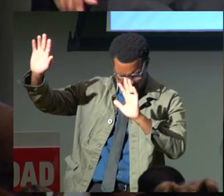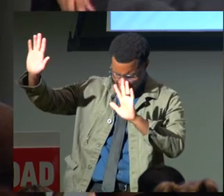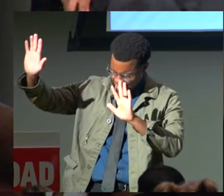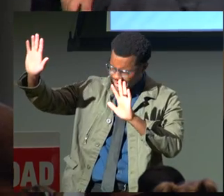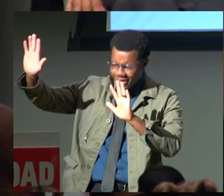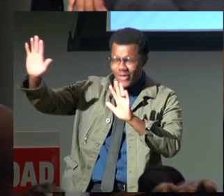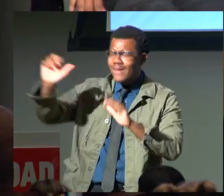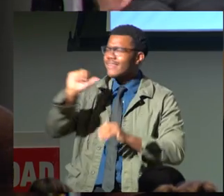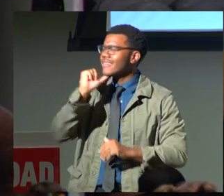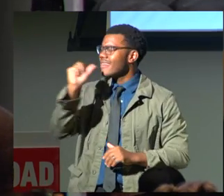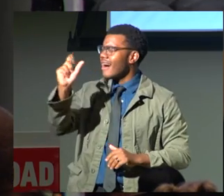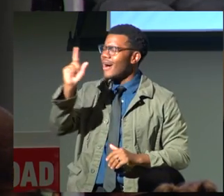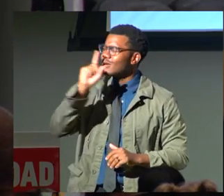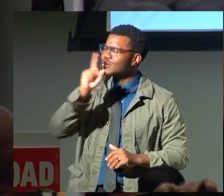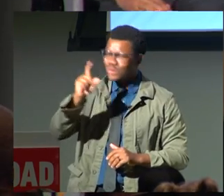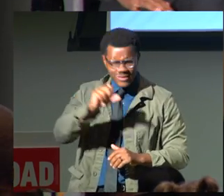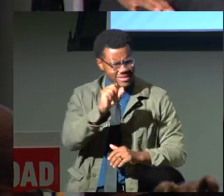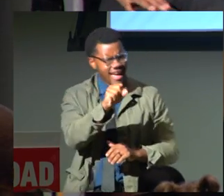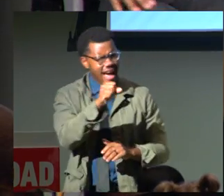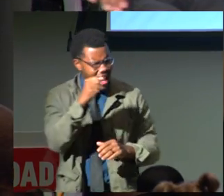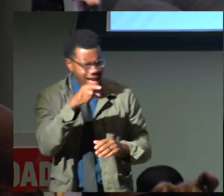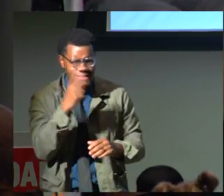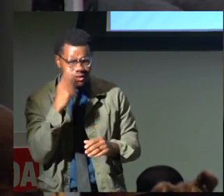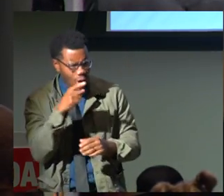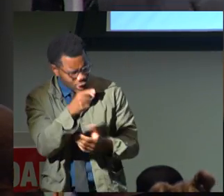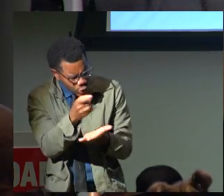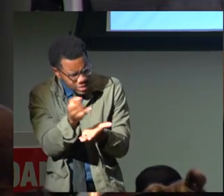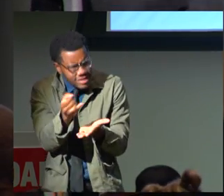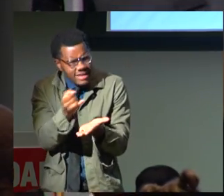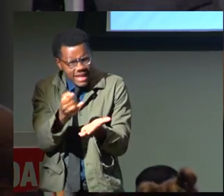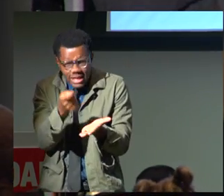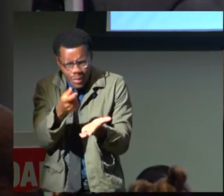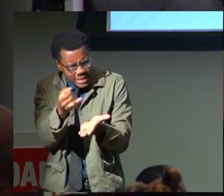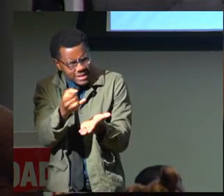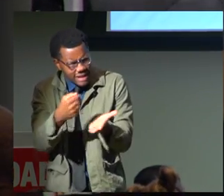that's not true. You did a little sketch. I was like, well,